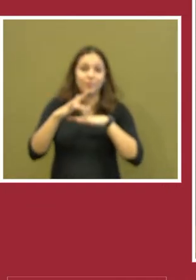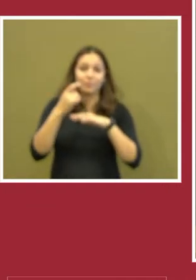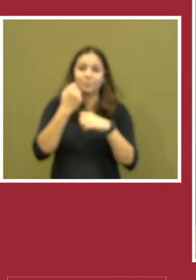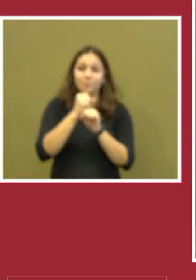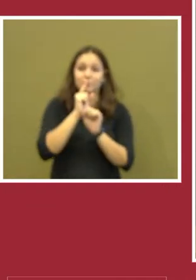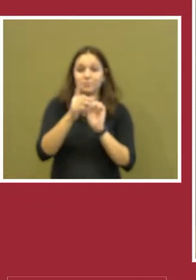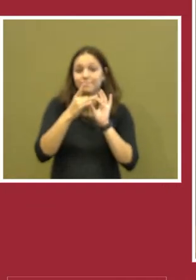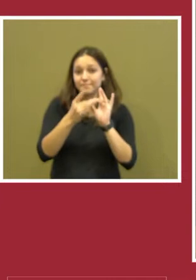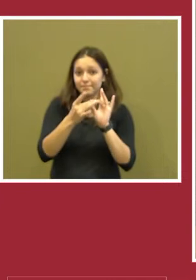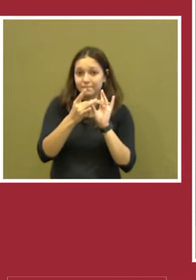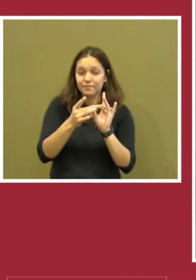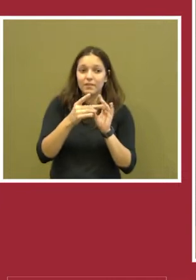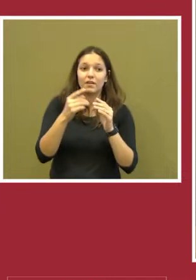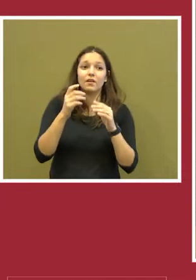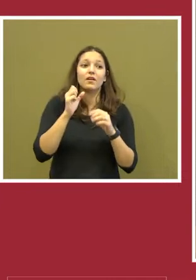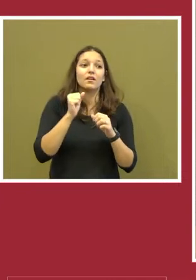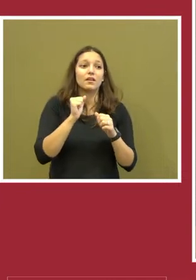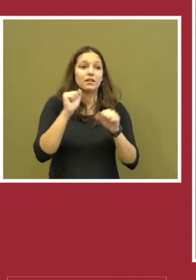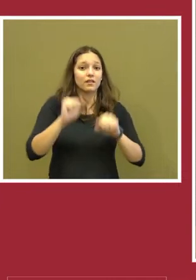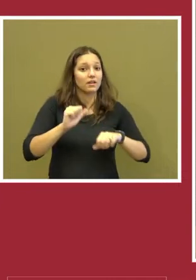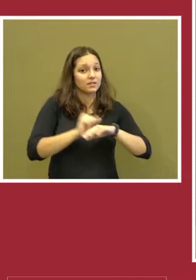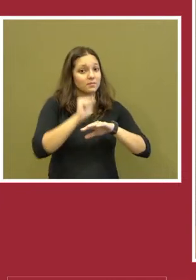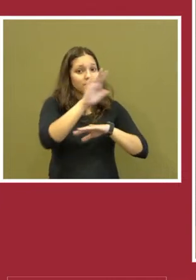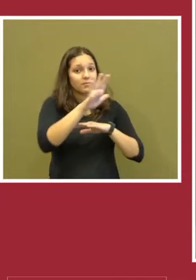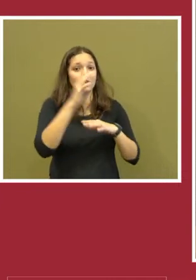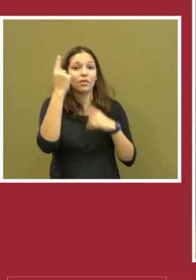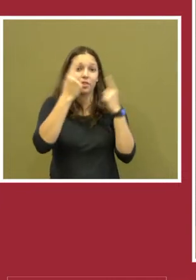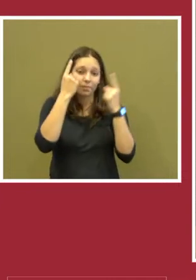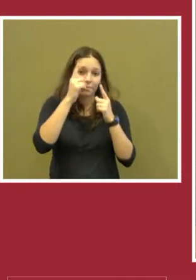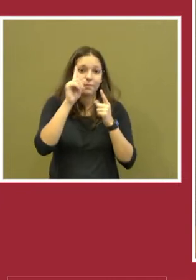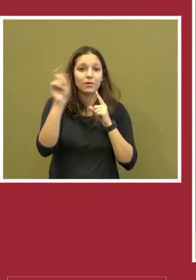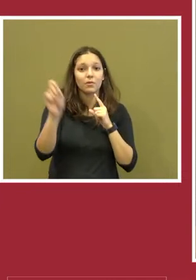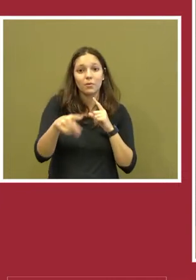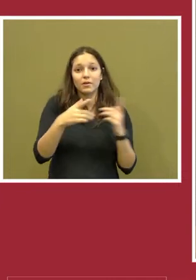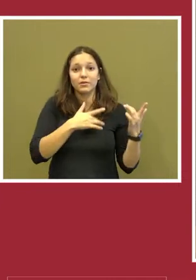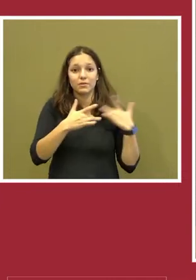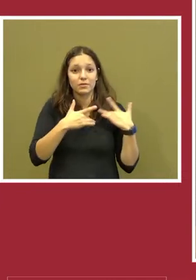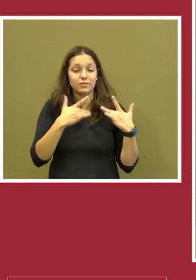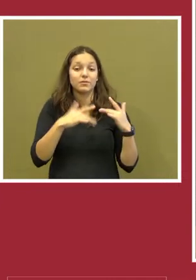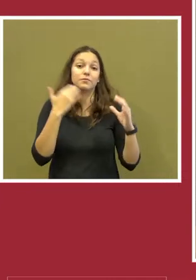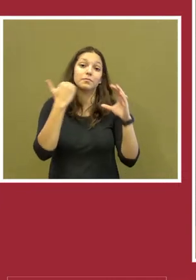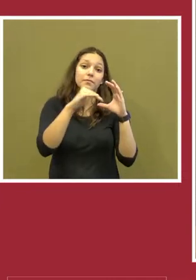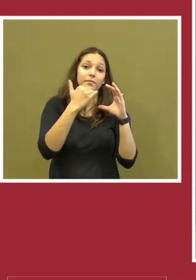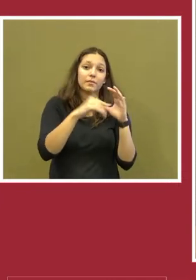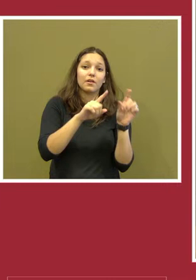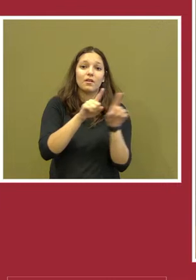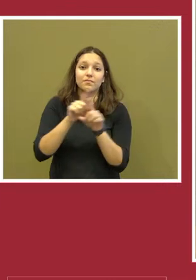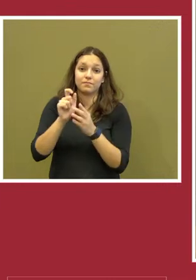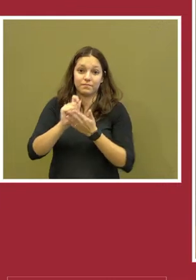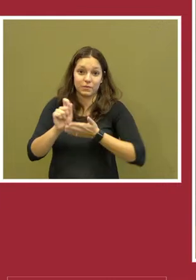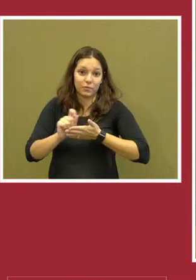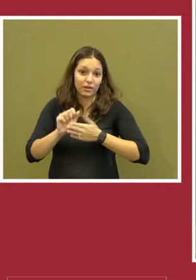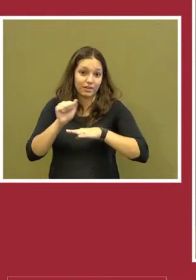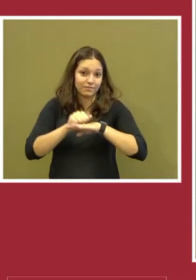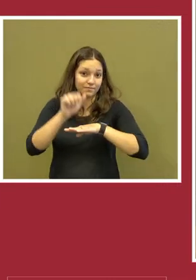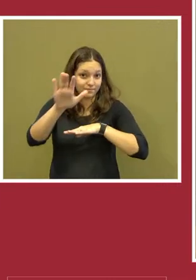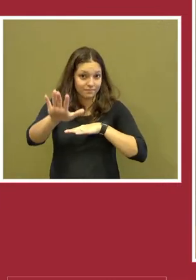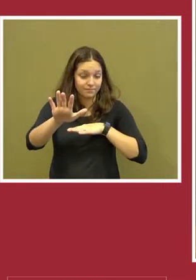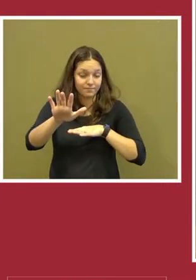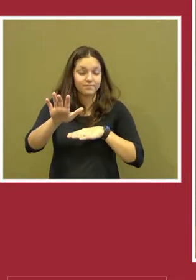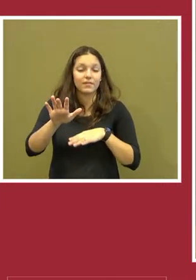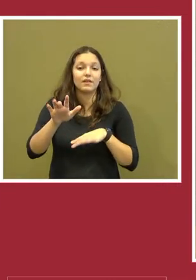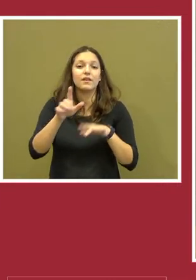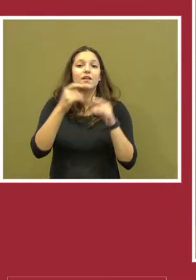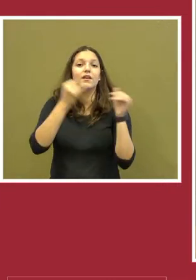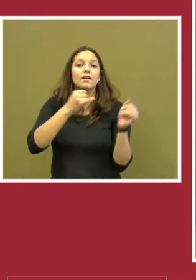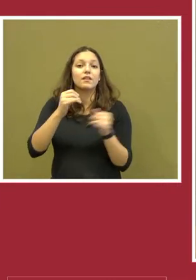may always submit their thoughts, their questions, their concerns to the board via email as well as in writing. And individual board